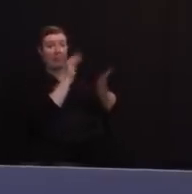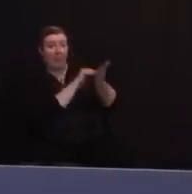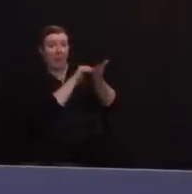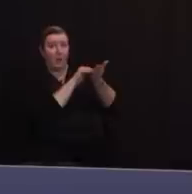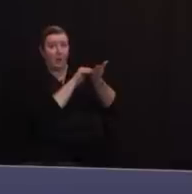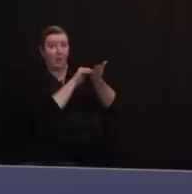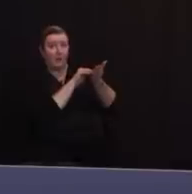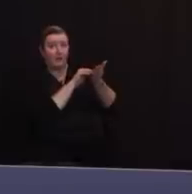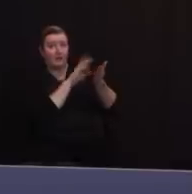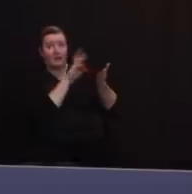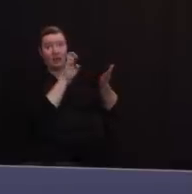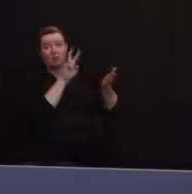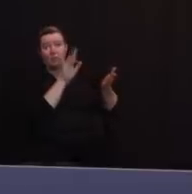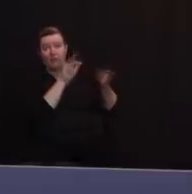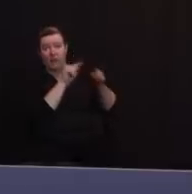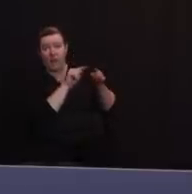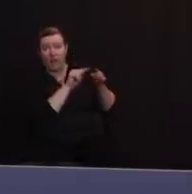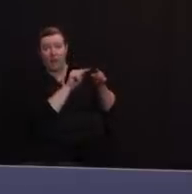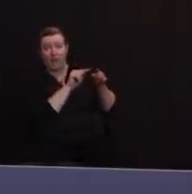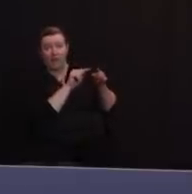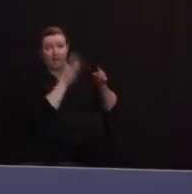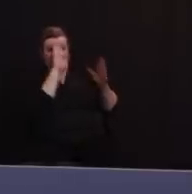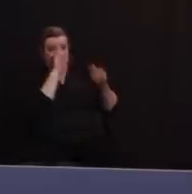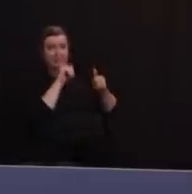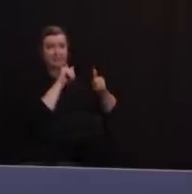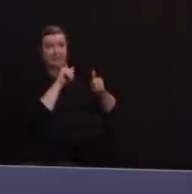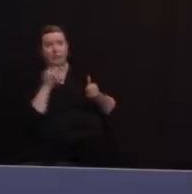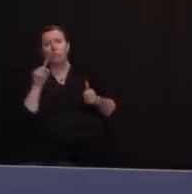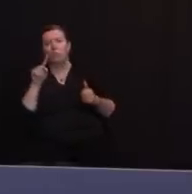108,625, and we're expecting to get